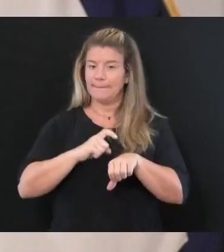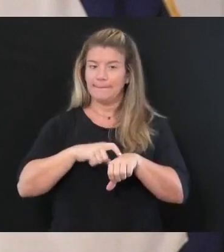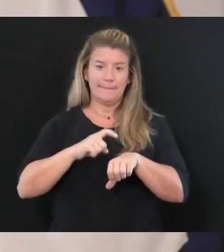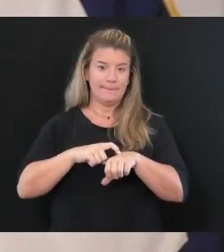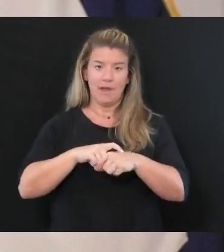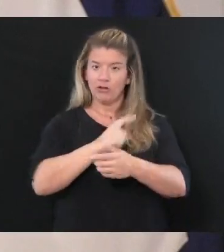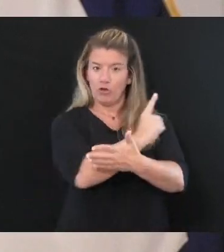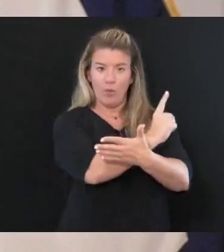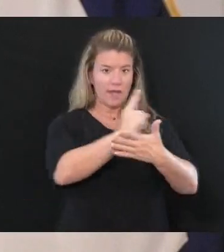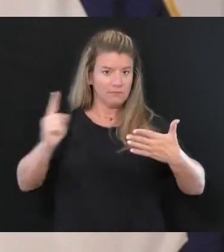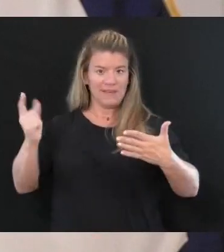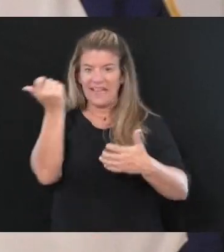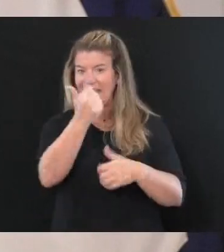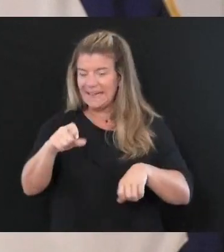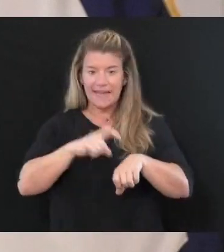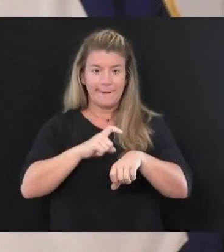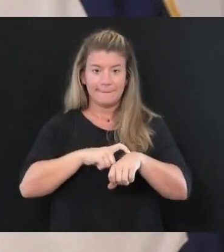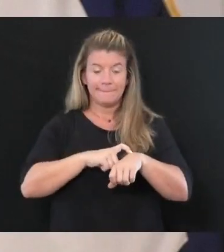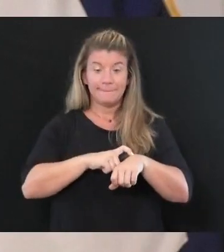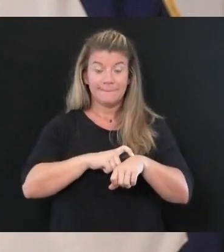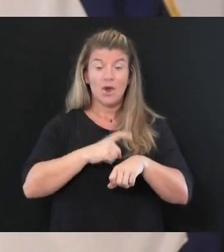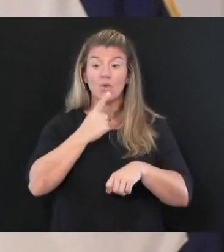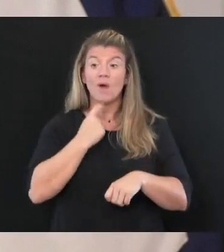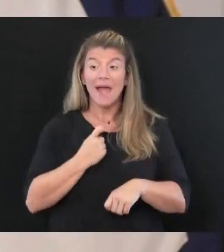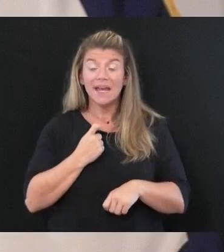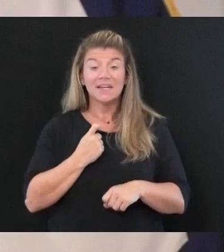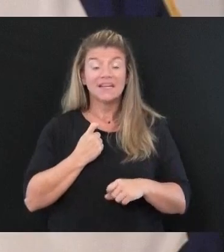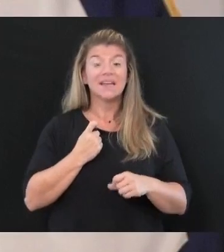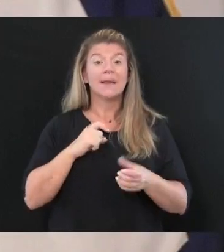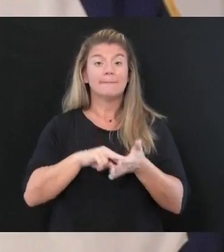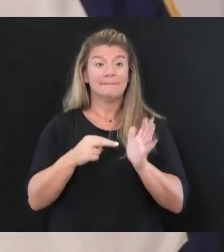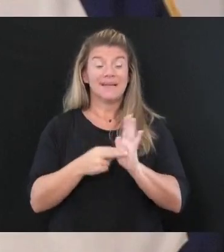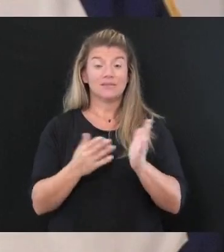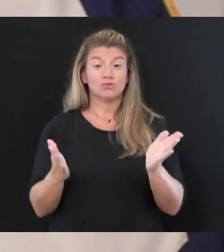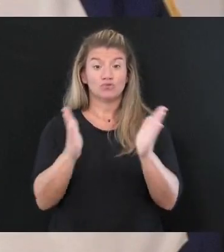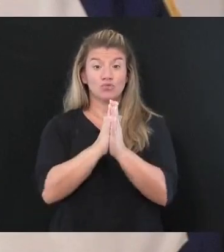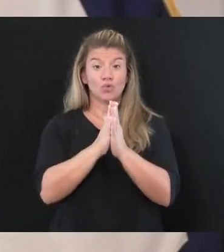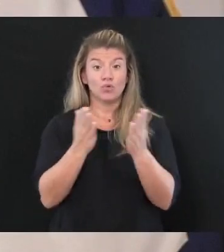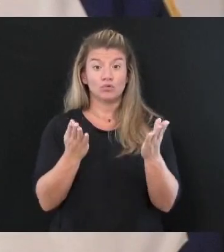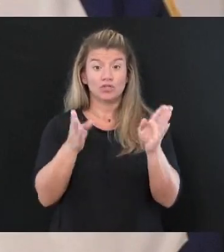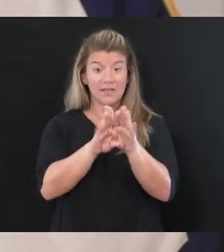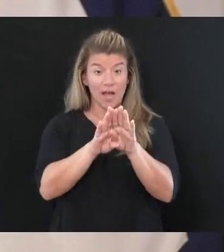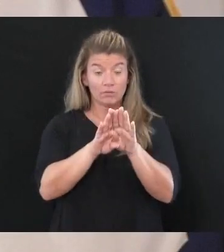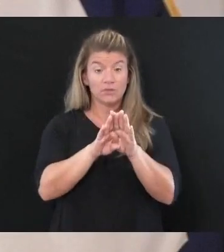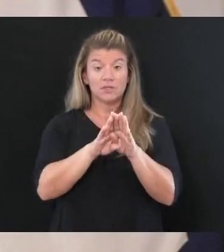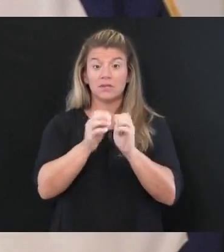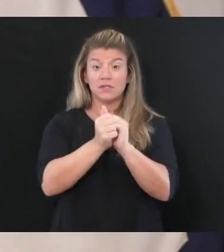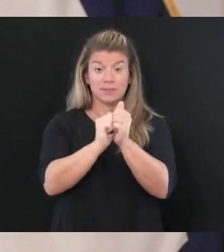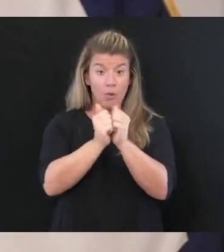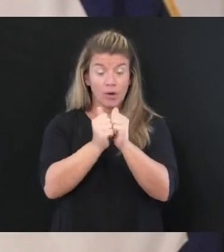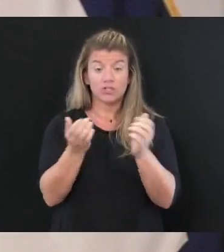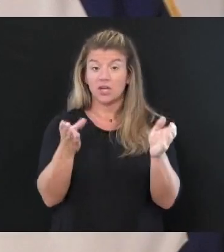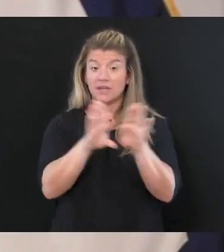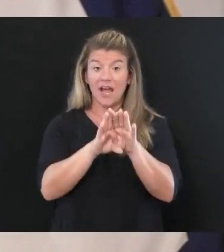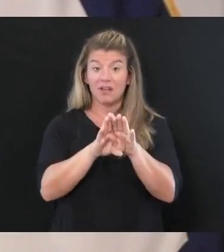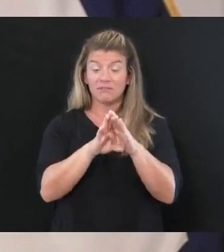that point in time, the school's shut down, the sports are shut down in their